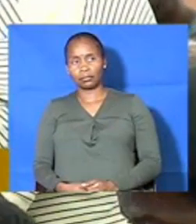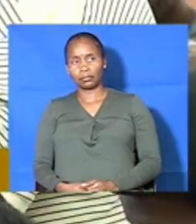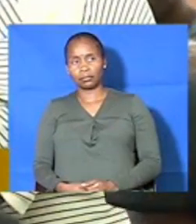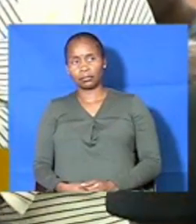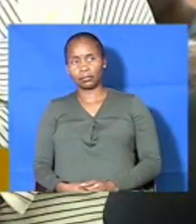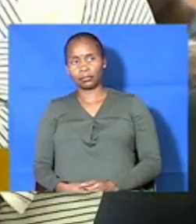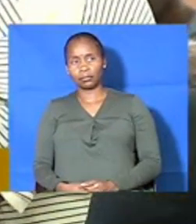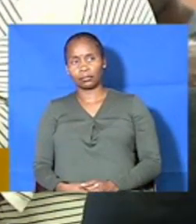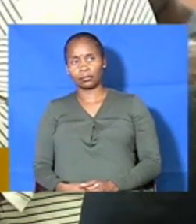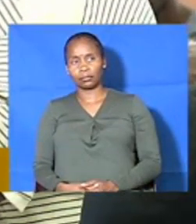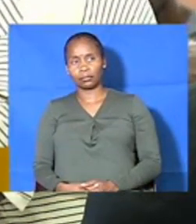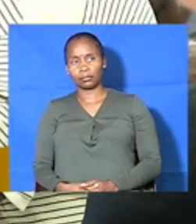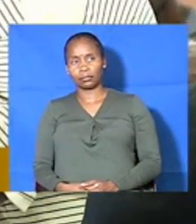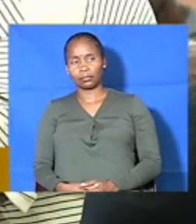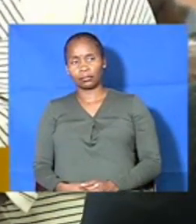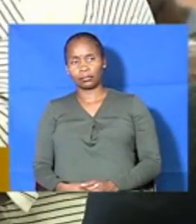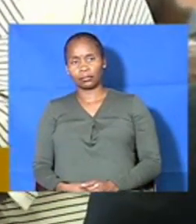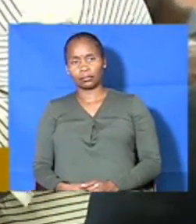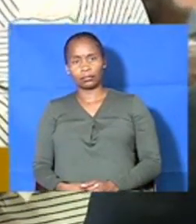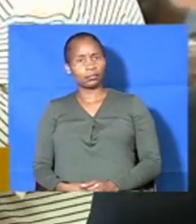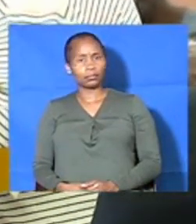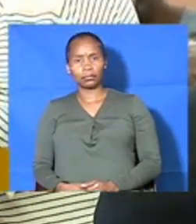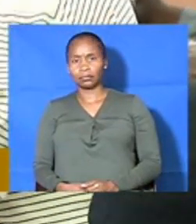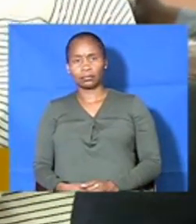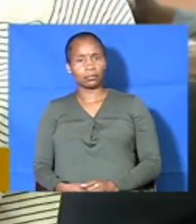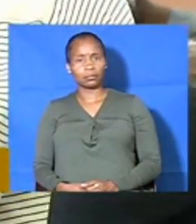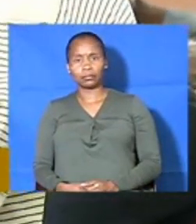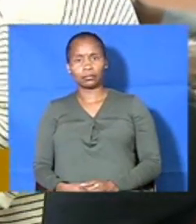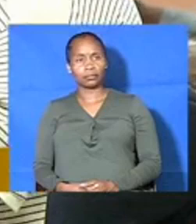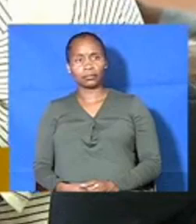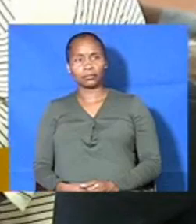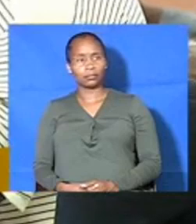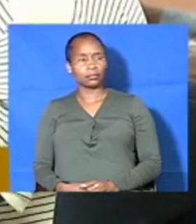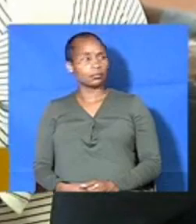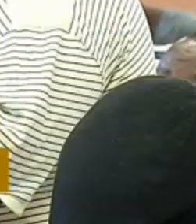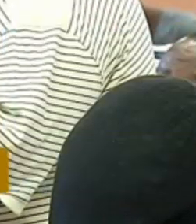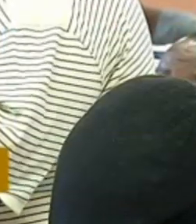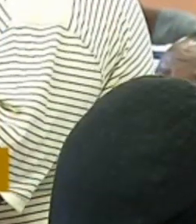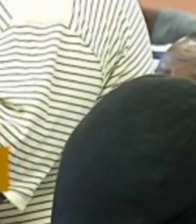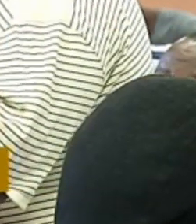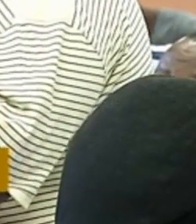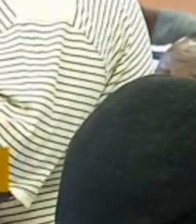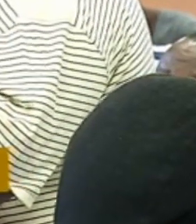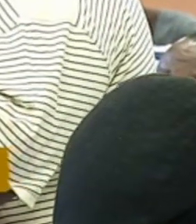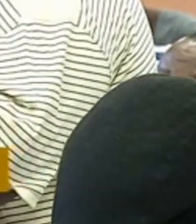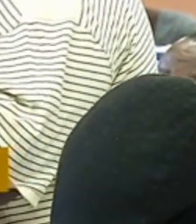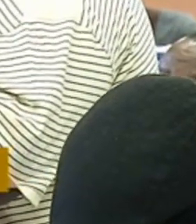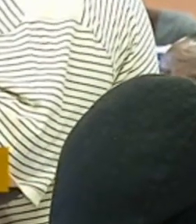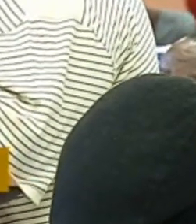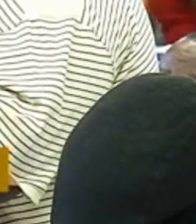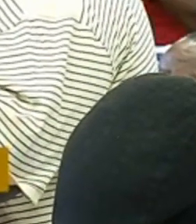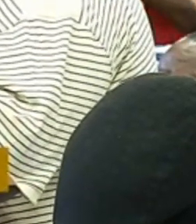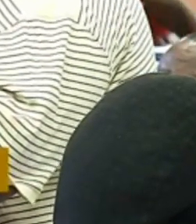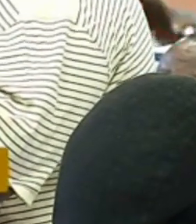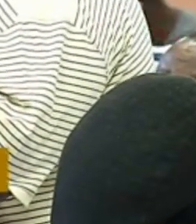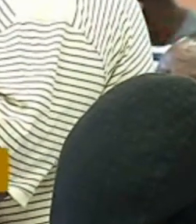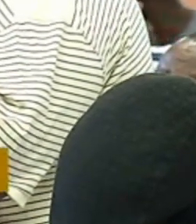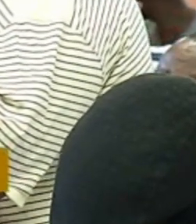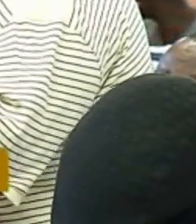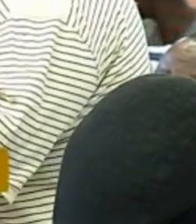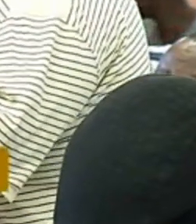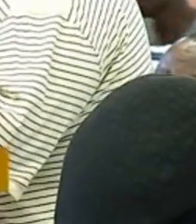NHI is the ark of Noah. NHI ngalavaya Noah. People are dying because they don't